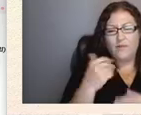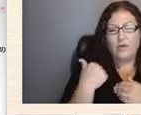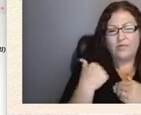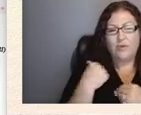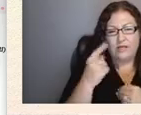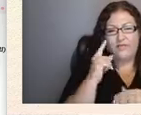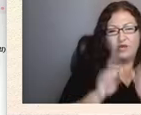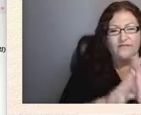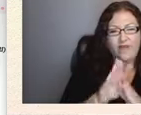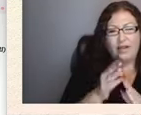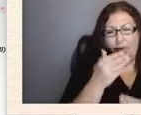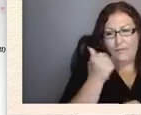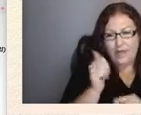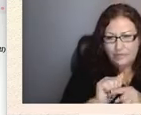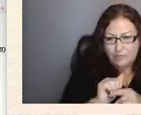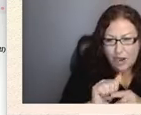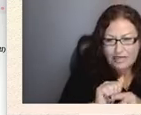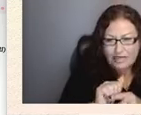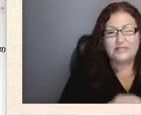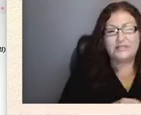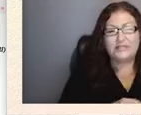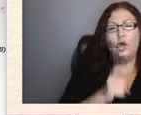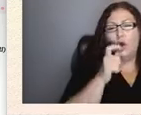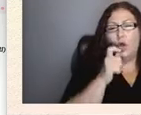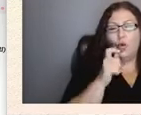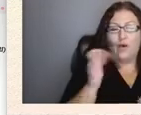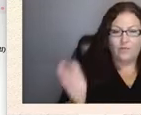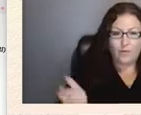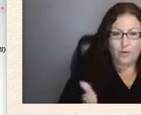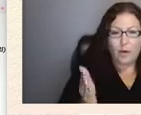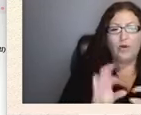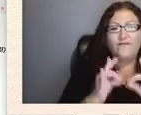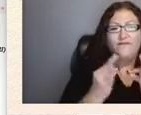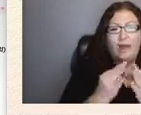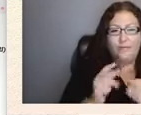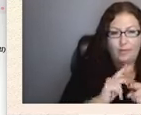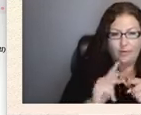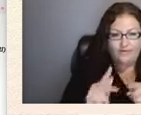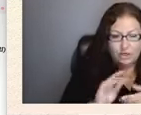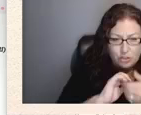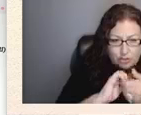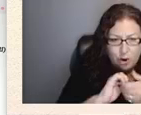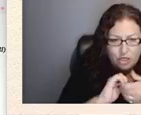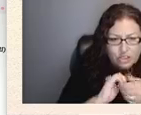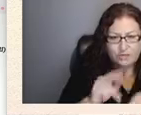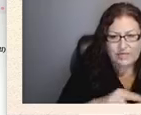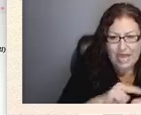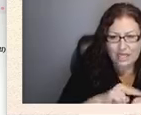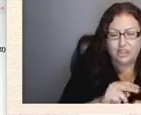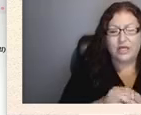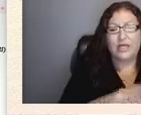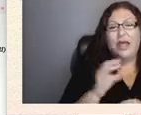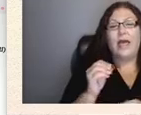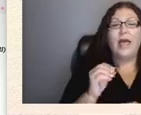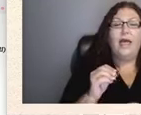best practices, who have promoted family professional partnerships nationally, and